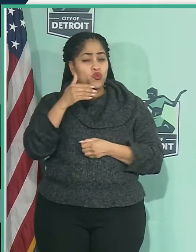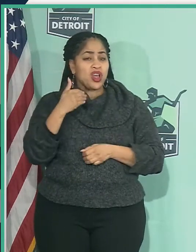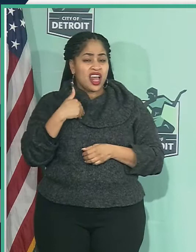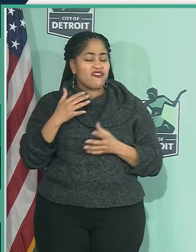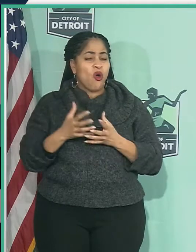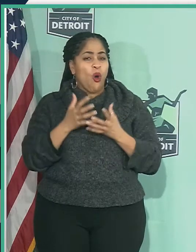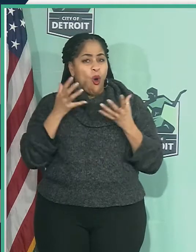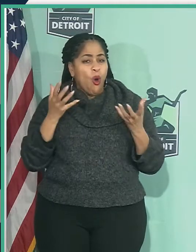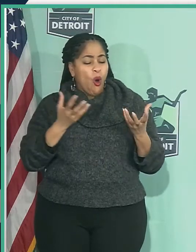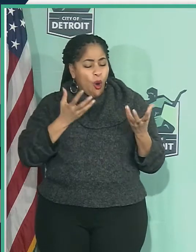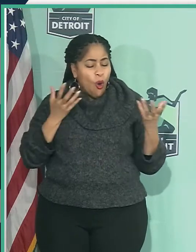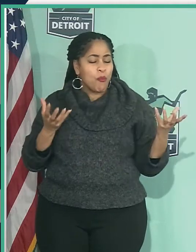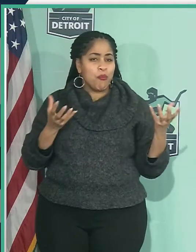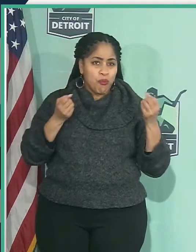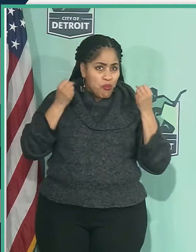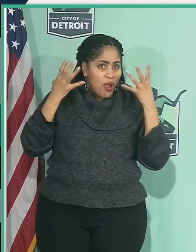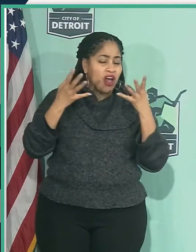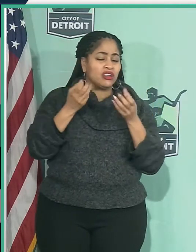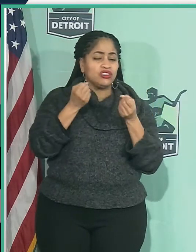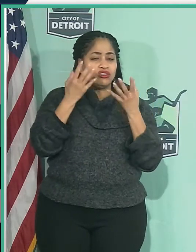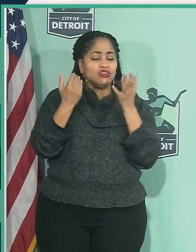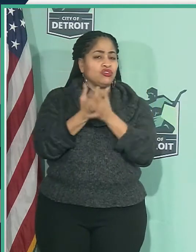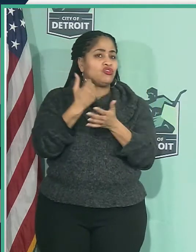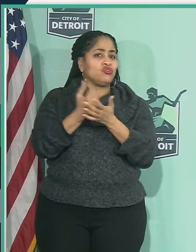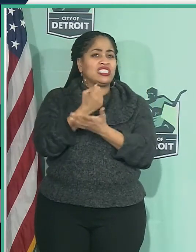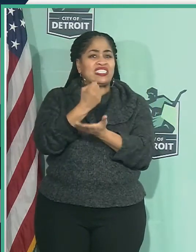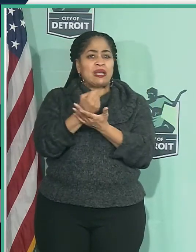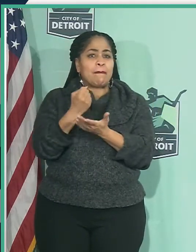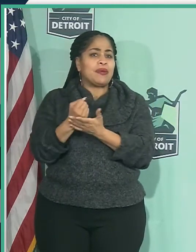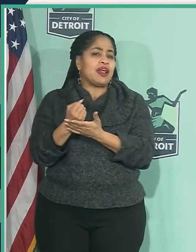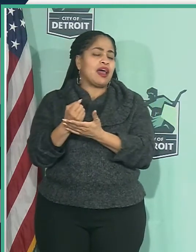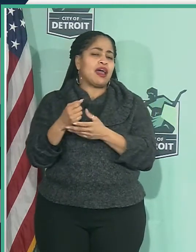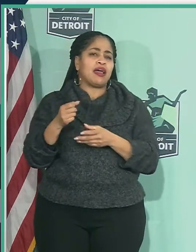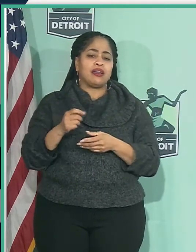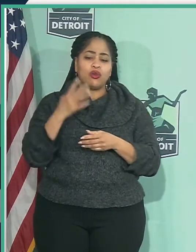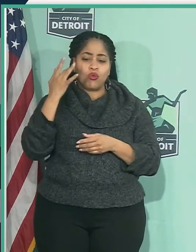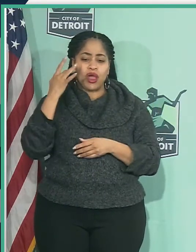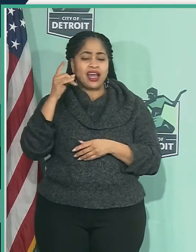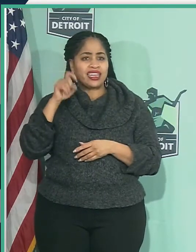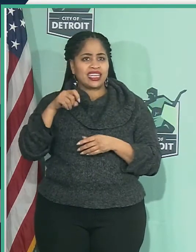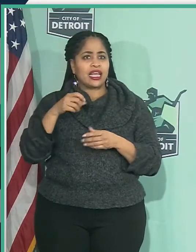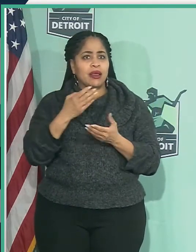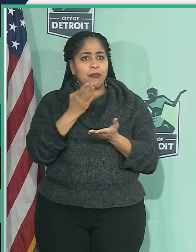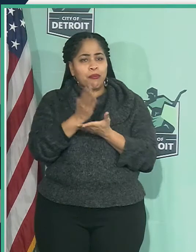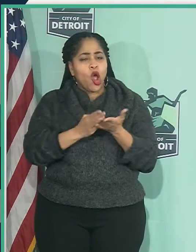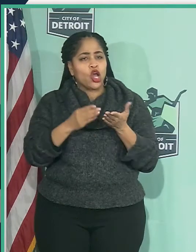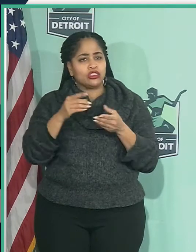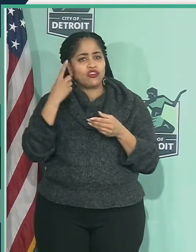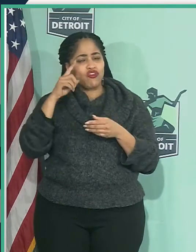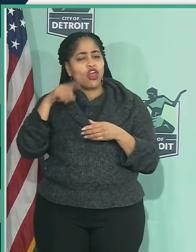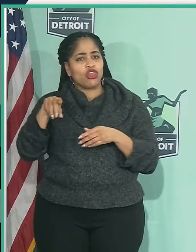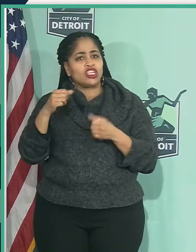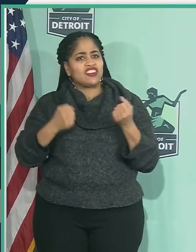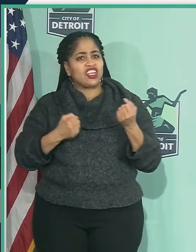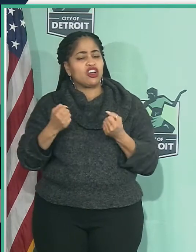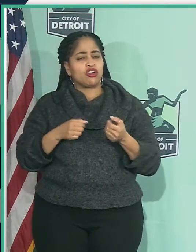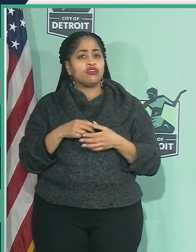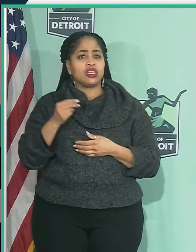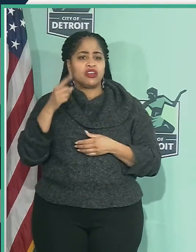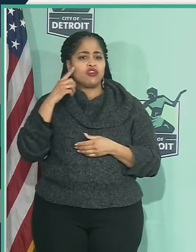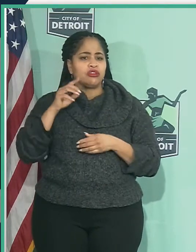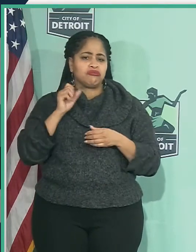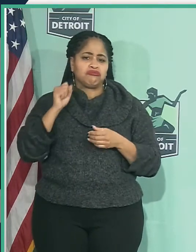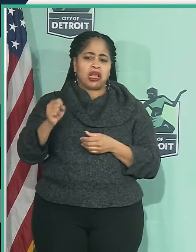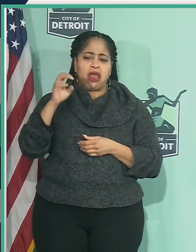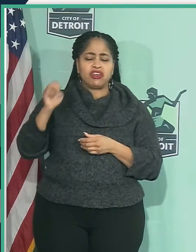whole bunch of new supplier plants supplying those electric vehicles. Detroit's going to be competing with communities in southeastern Michigan